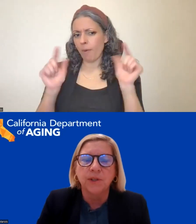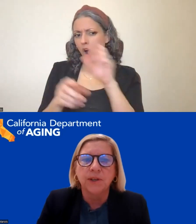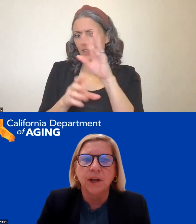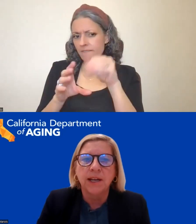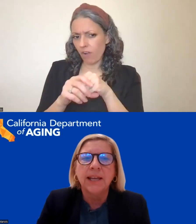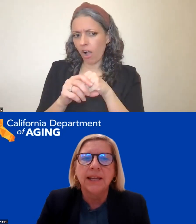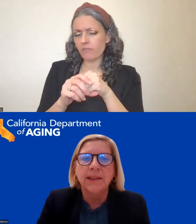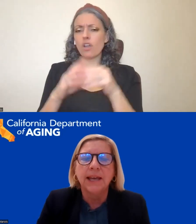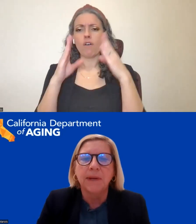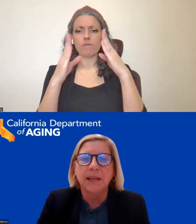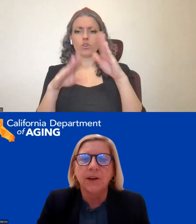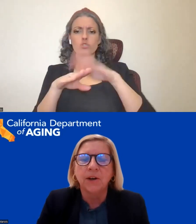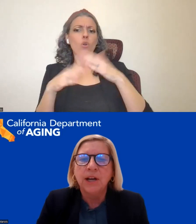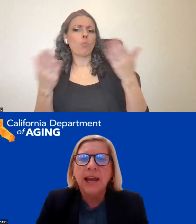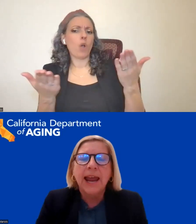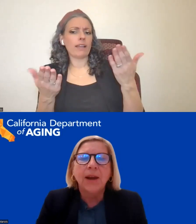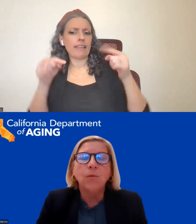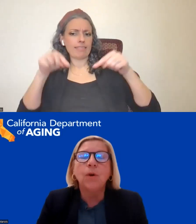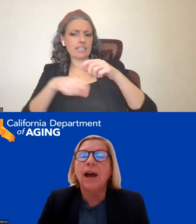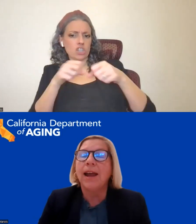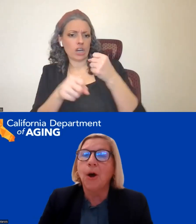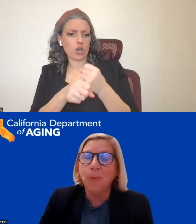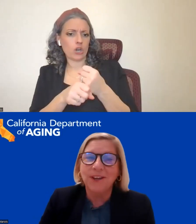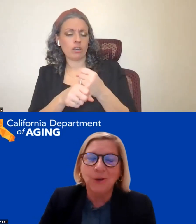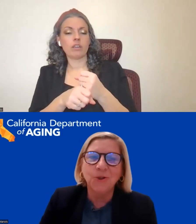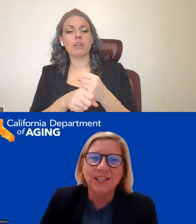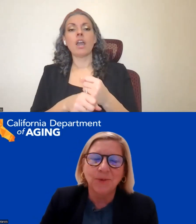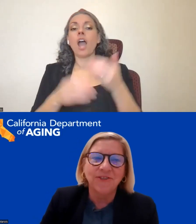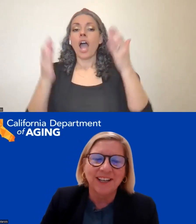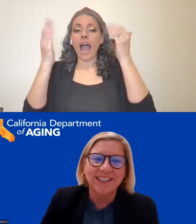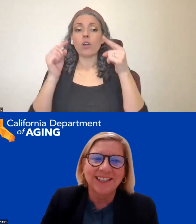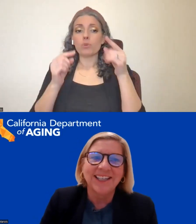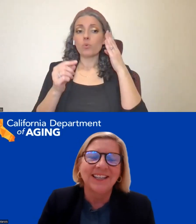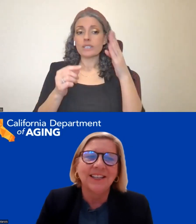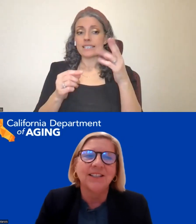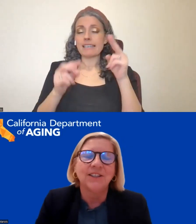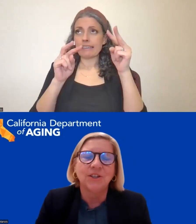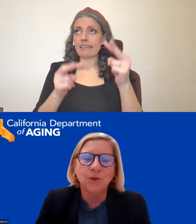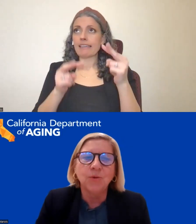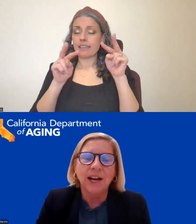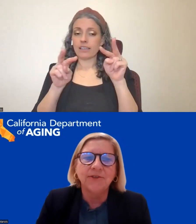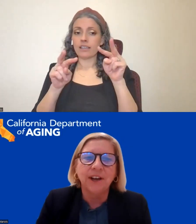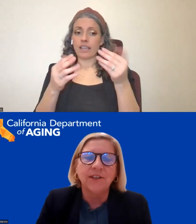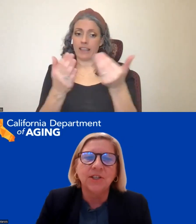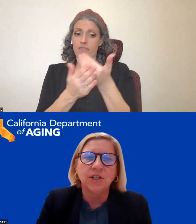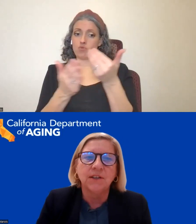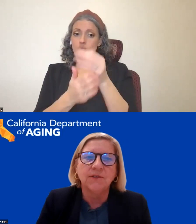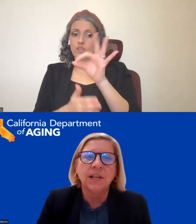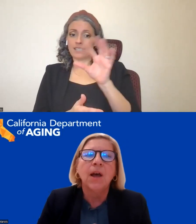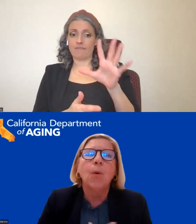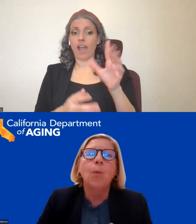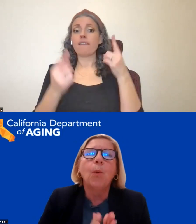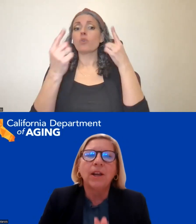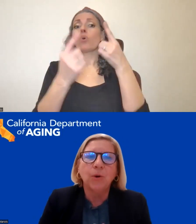to focus on in the coming year. And I hope that you will see reflected in the new 95